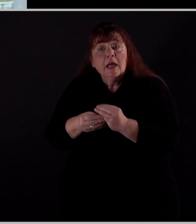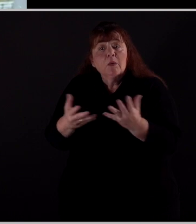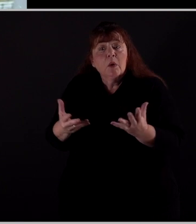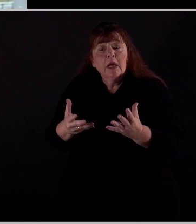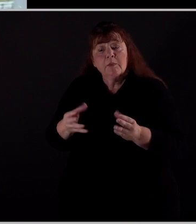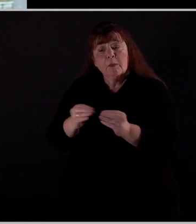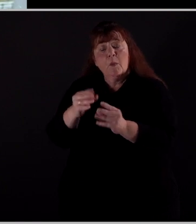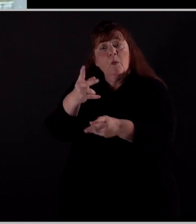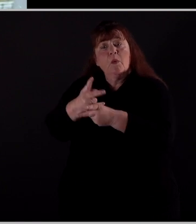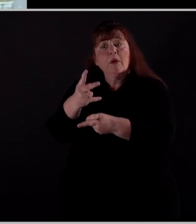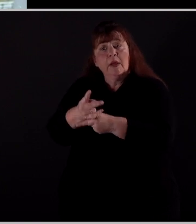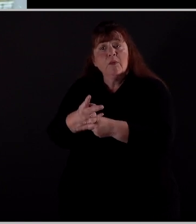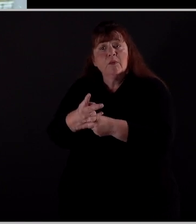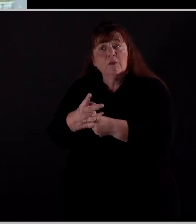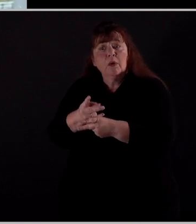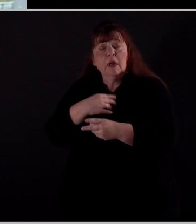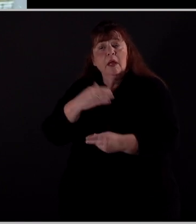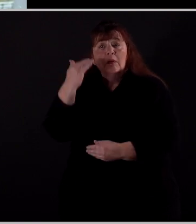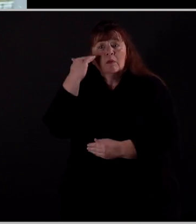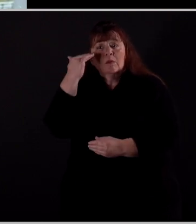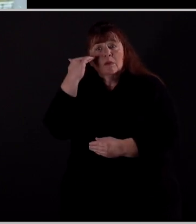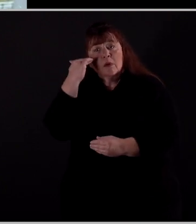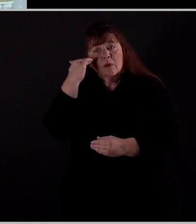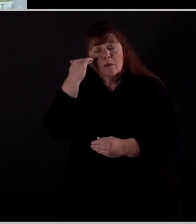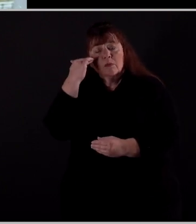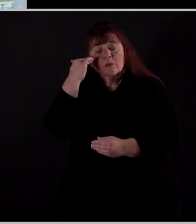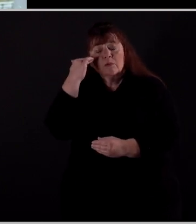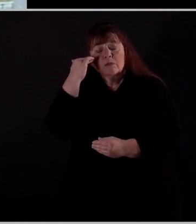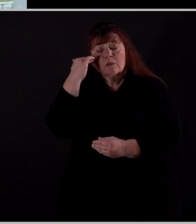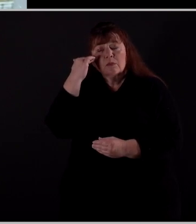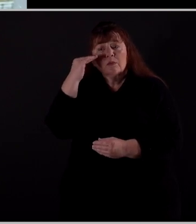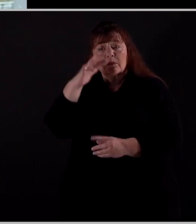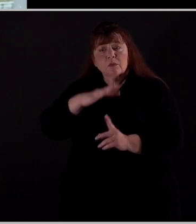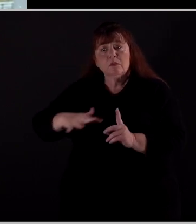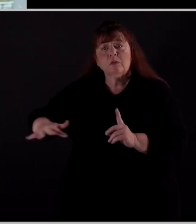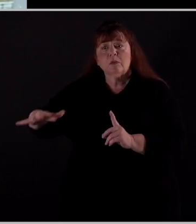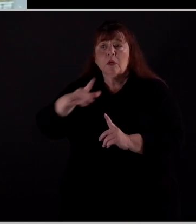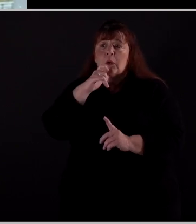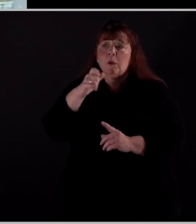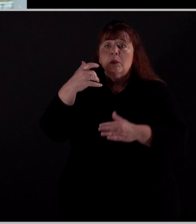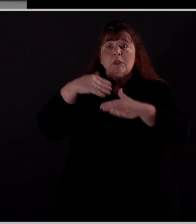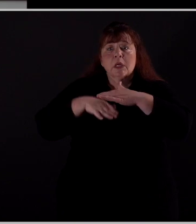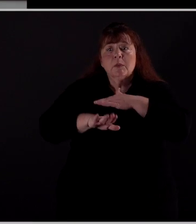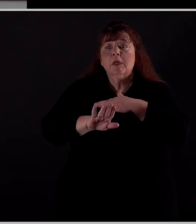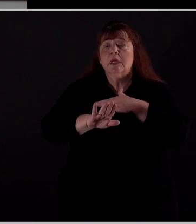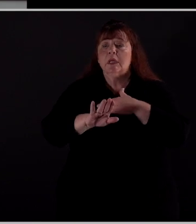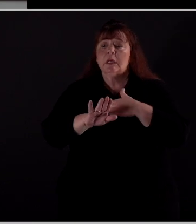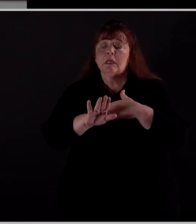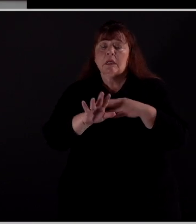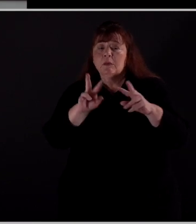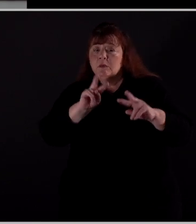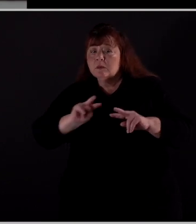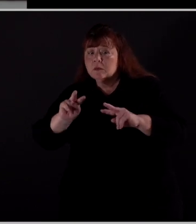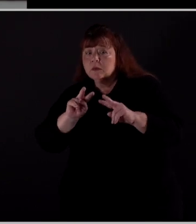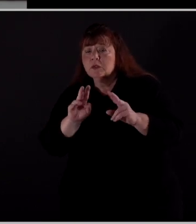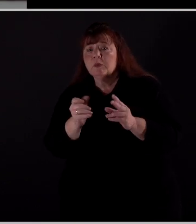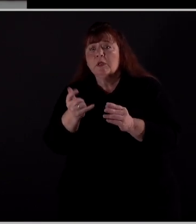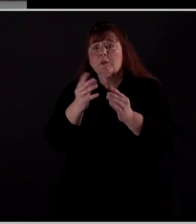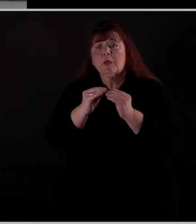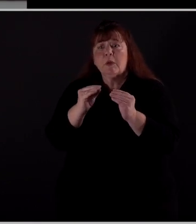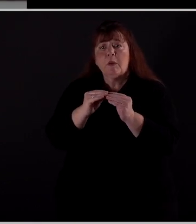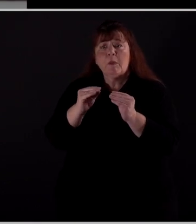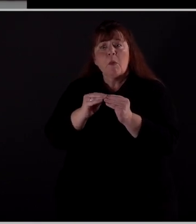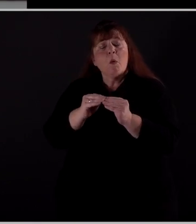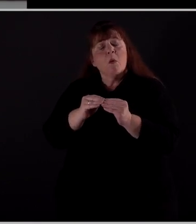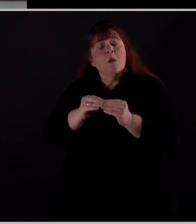an awareness of who's coming in, and just be a little more enlightened about, hey, there are some issues